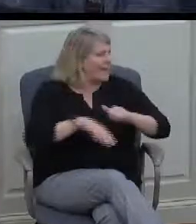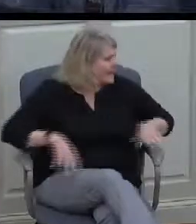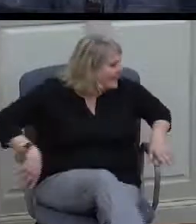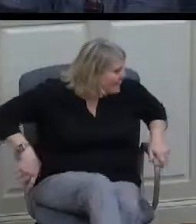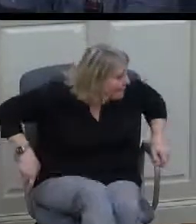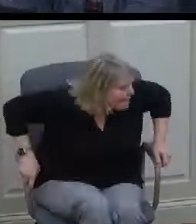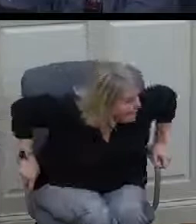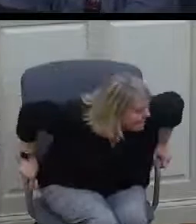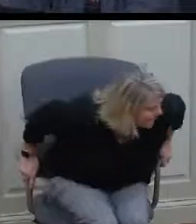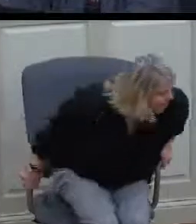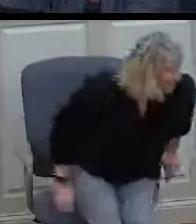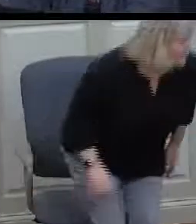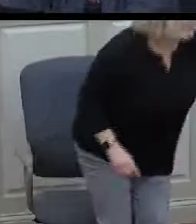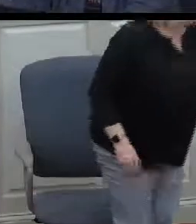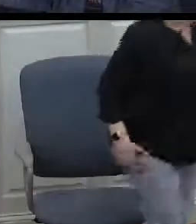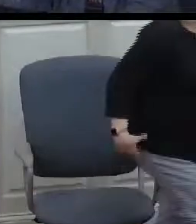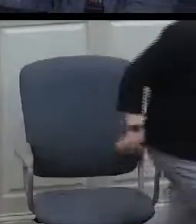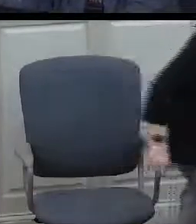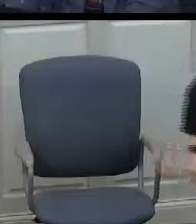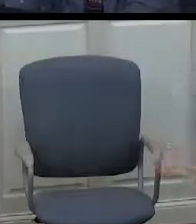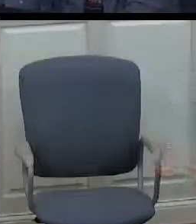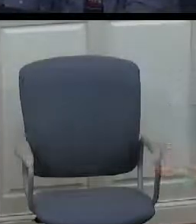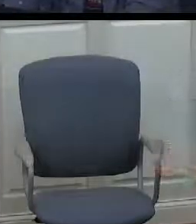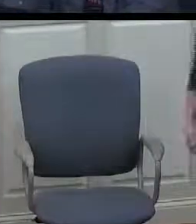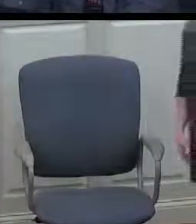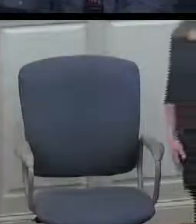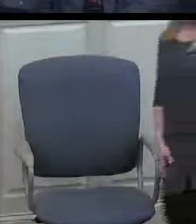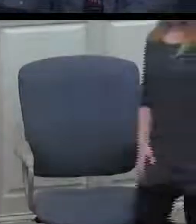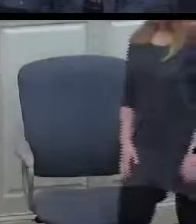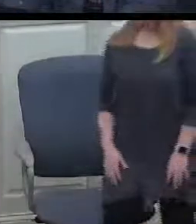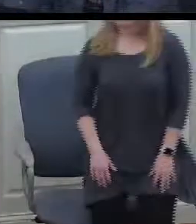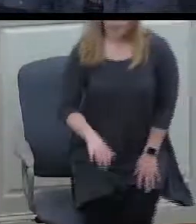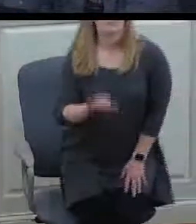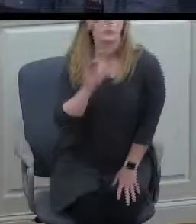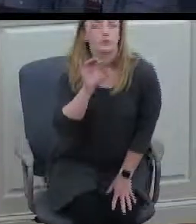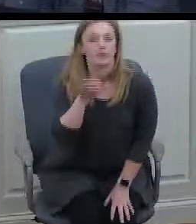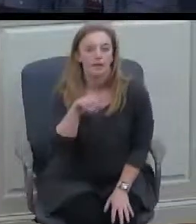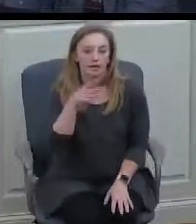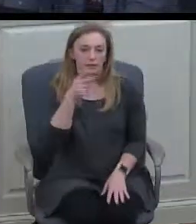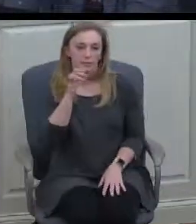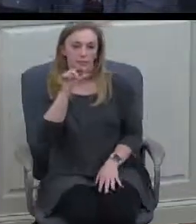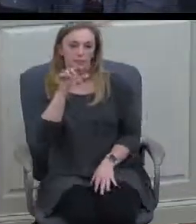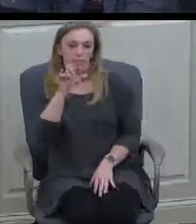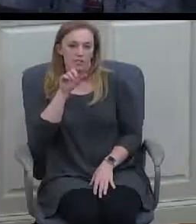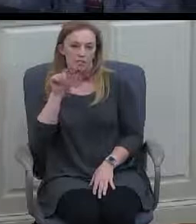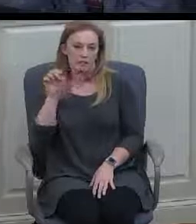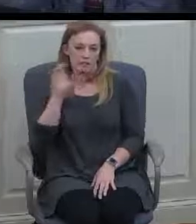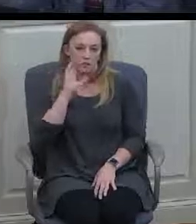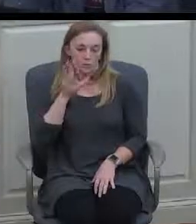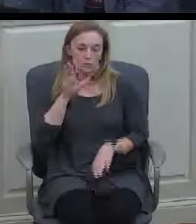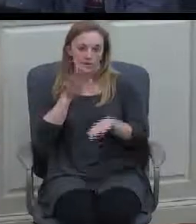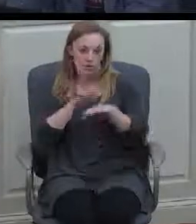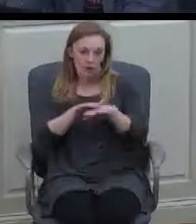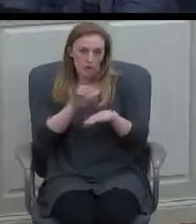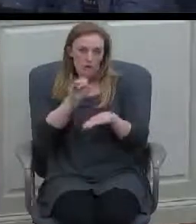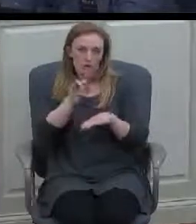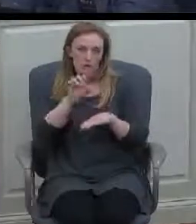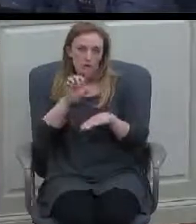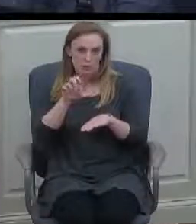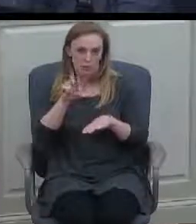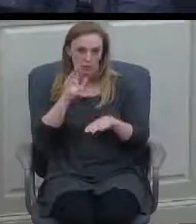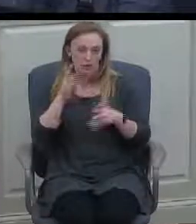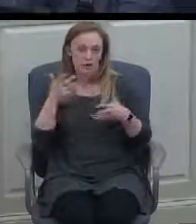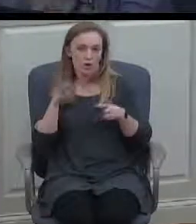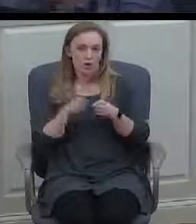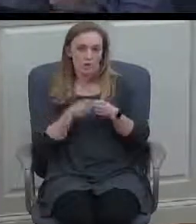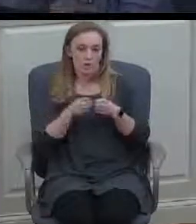be on the sidewalk that would be wider, Right. that would go up against the street. That makes sense? And